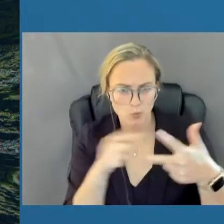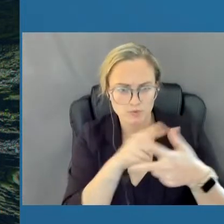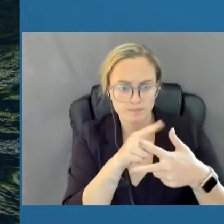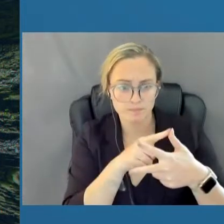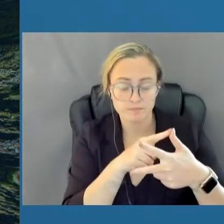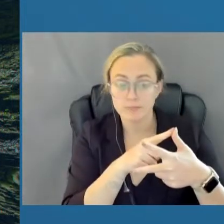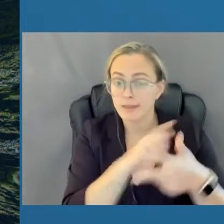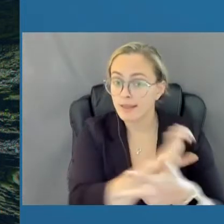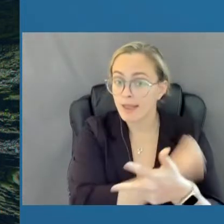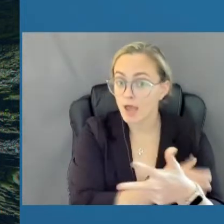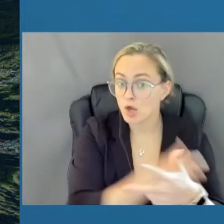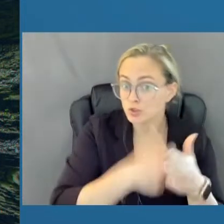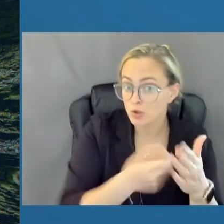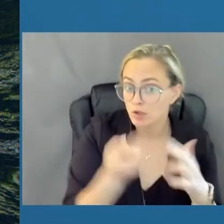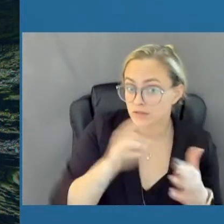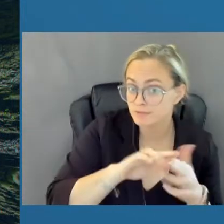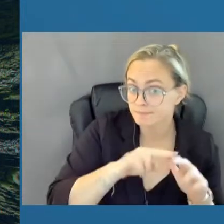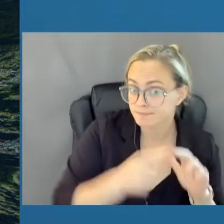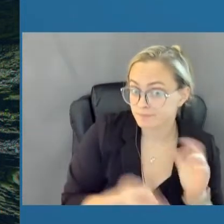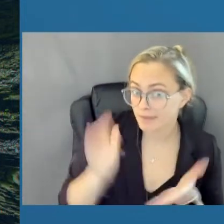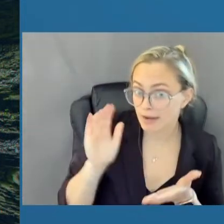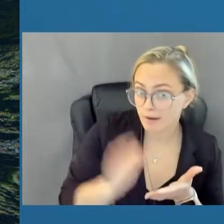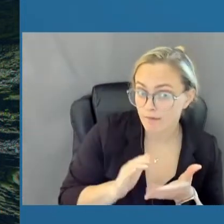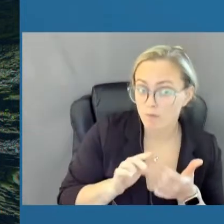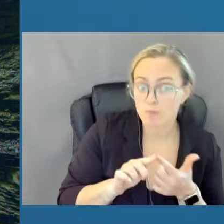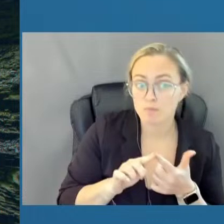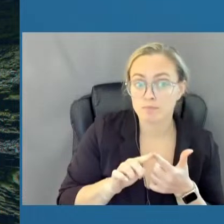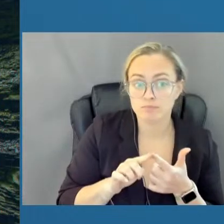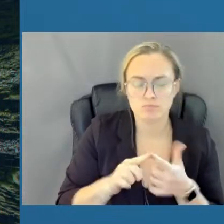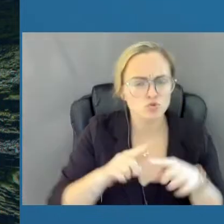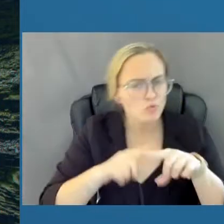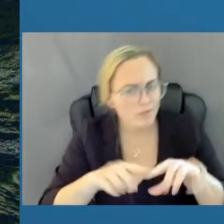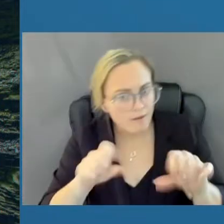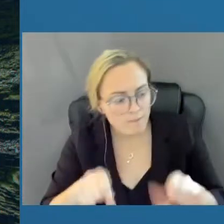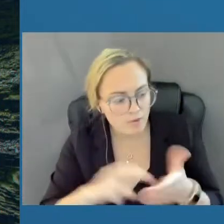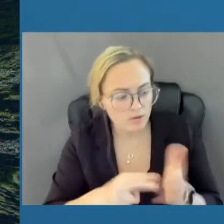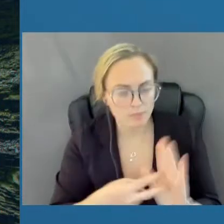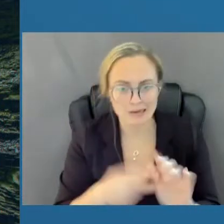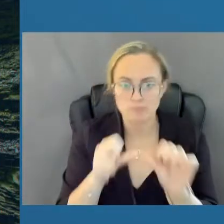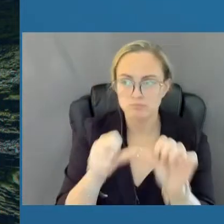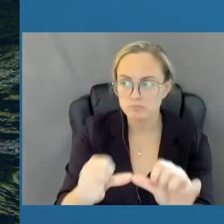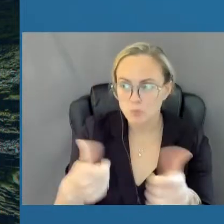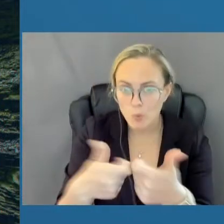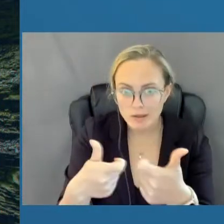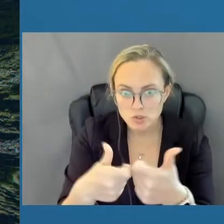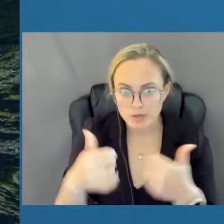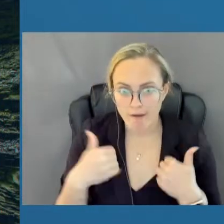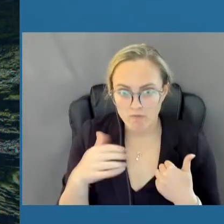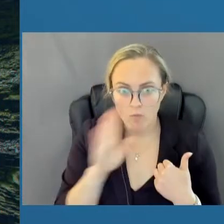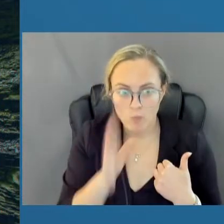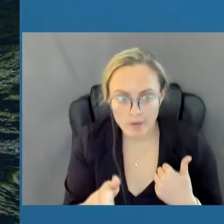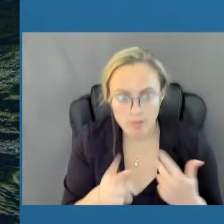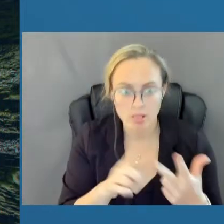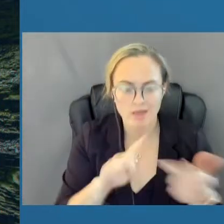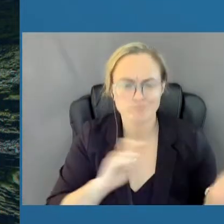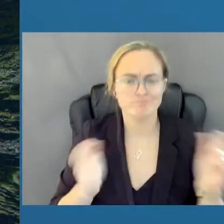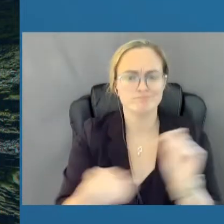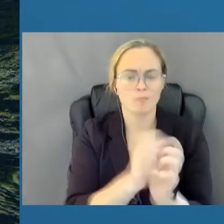costs down, ensuring reliability so the lights stay on, and continuing our transition to clean